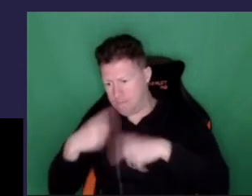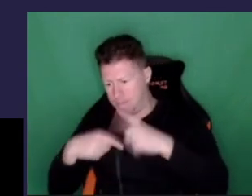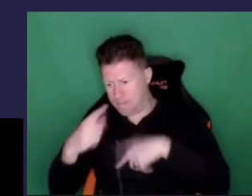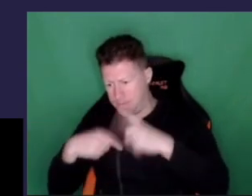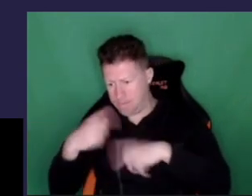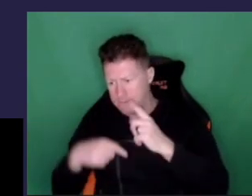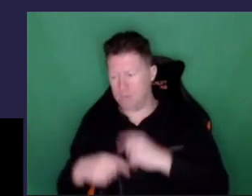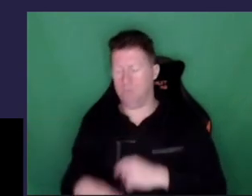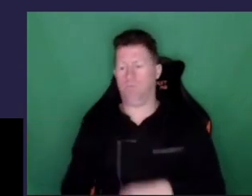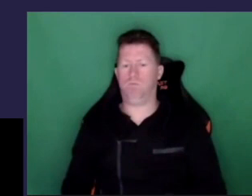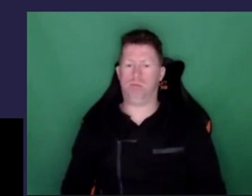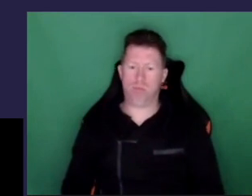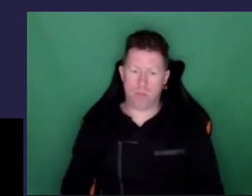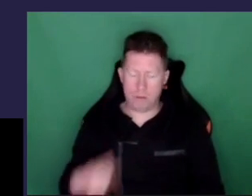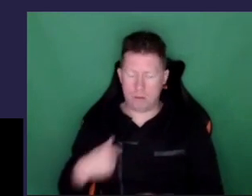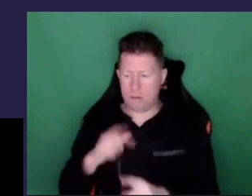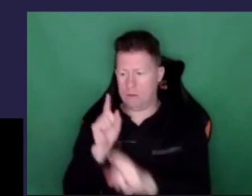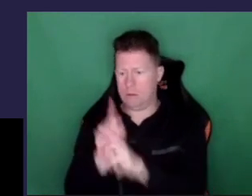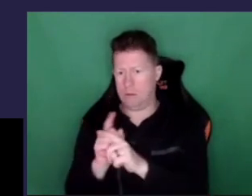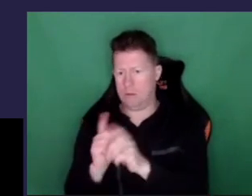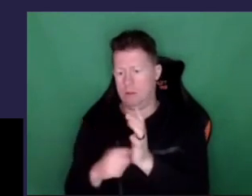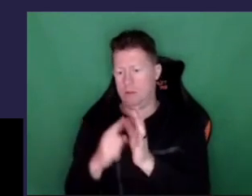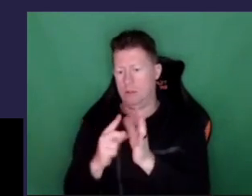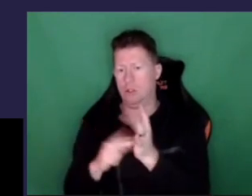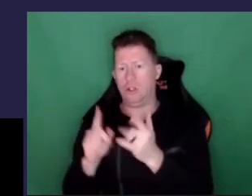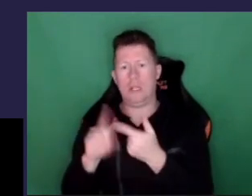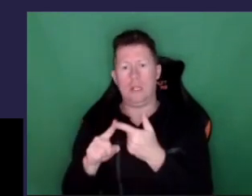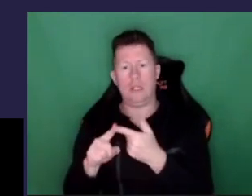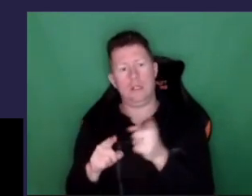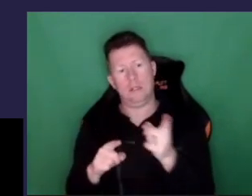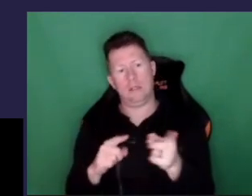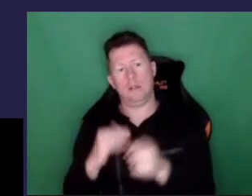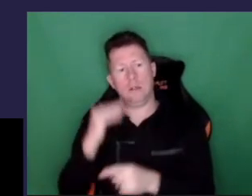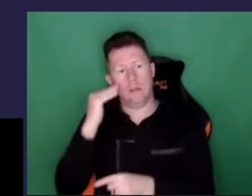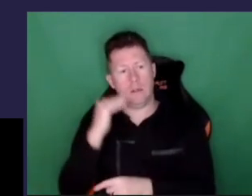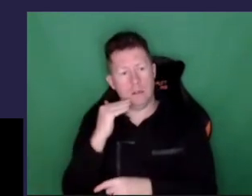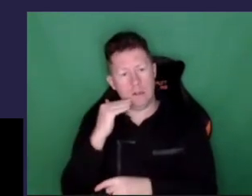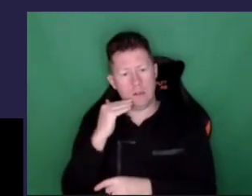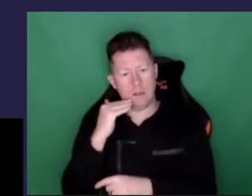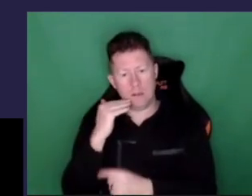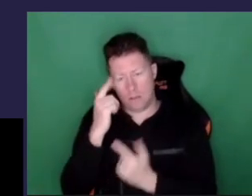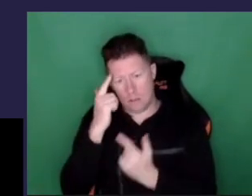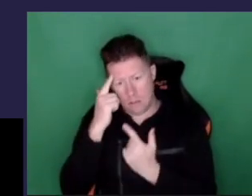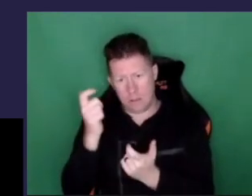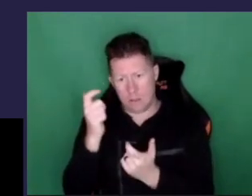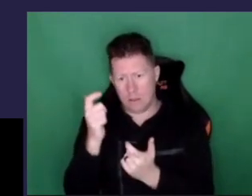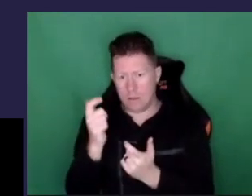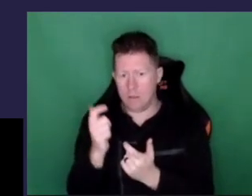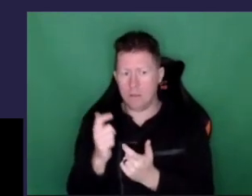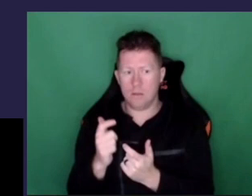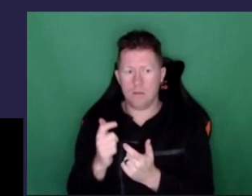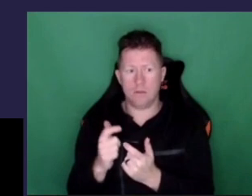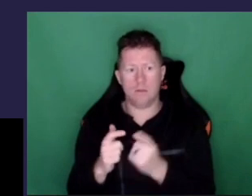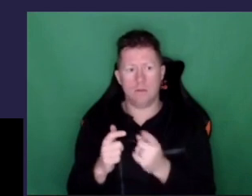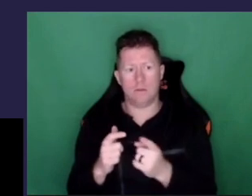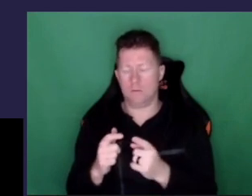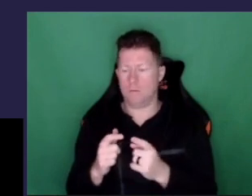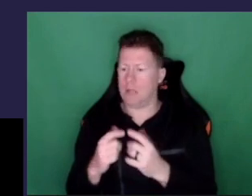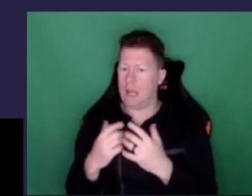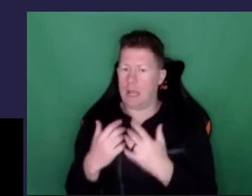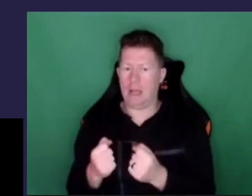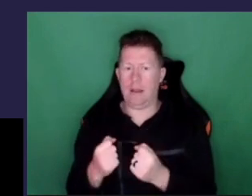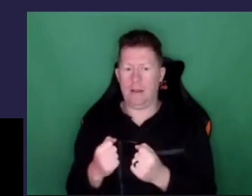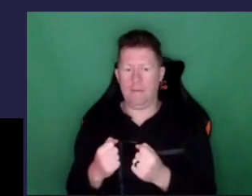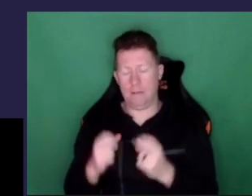I had met Janie earlier, Miss Johnson earlier. She'd been suggested to me as someone who had a big brain and a big heart. And